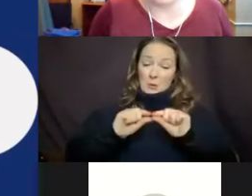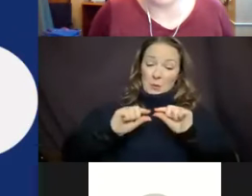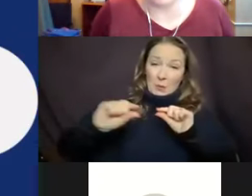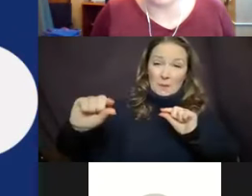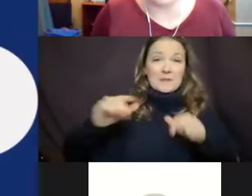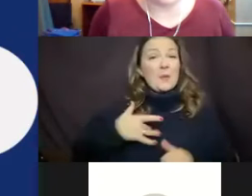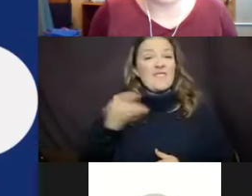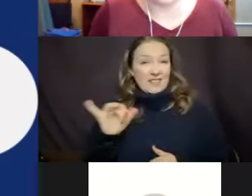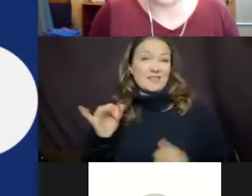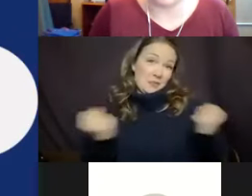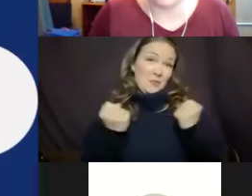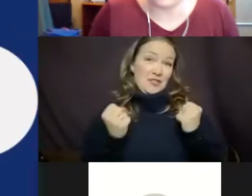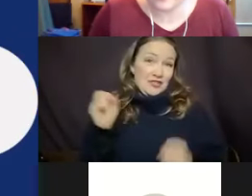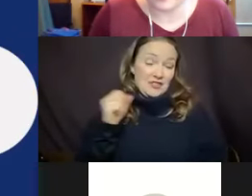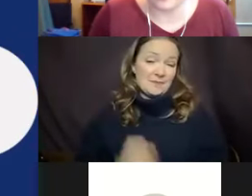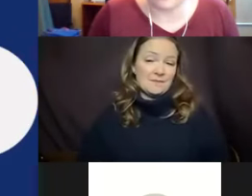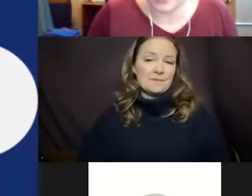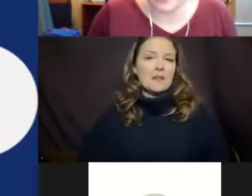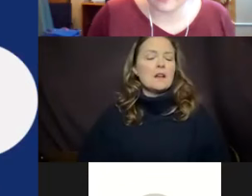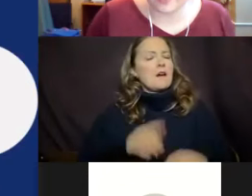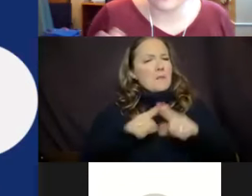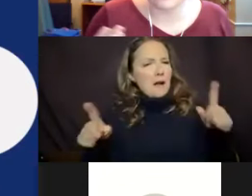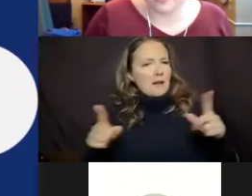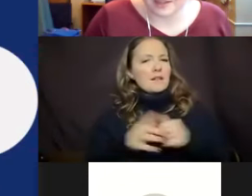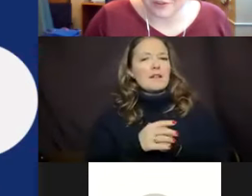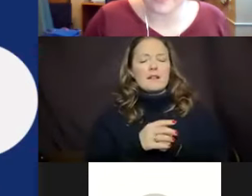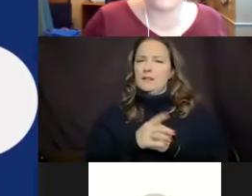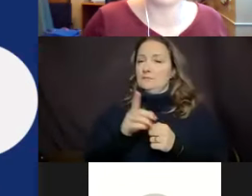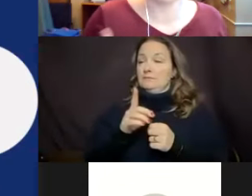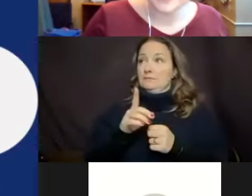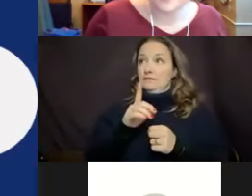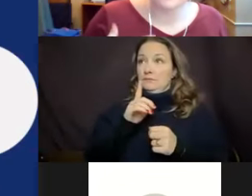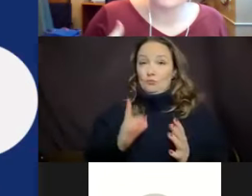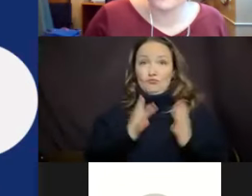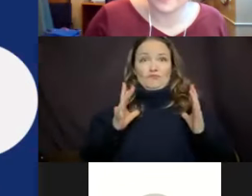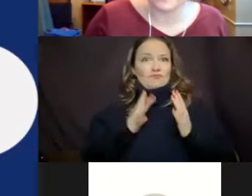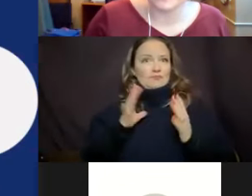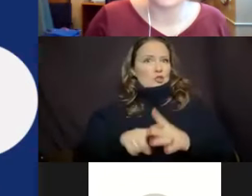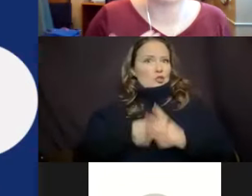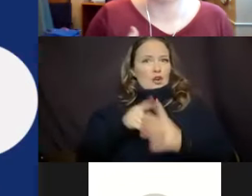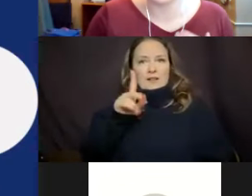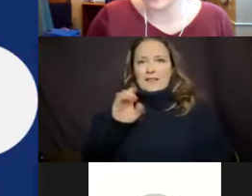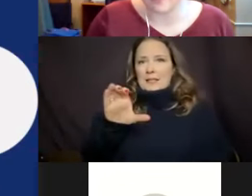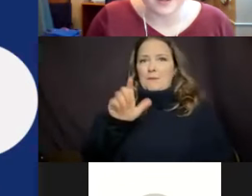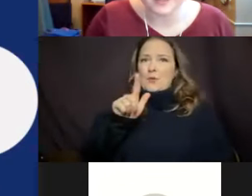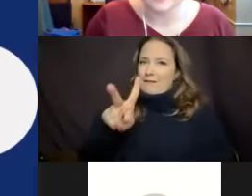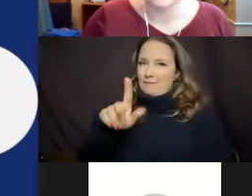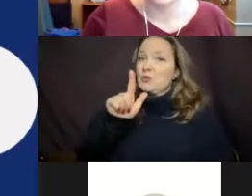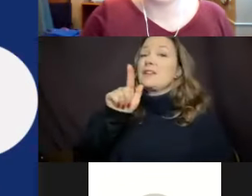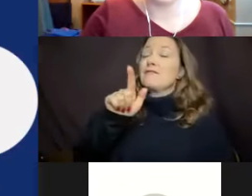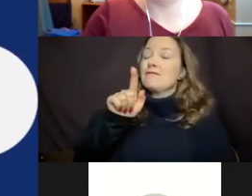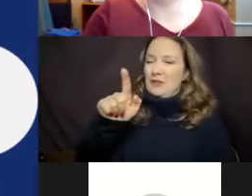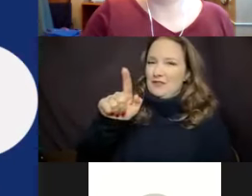like winter, but the season doesn't officially start till the 21st. So right now we're still in the lead up. We're still getting